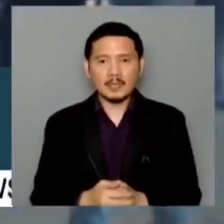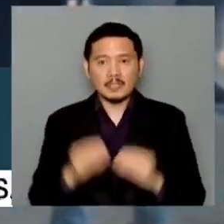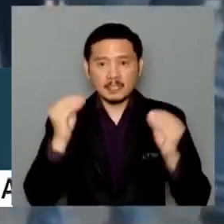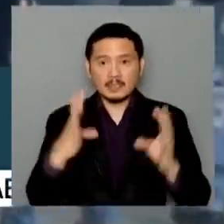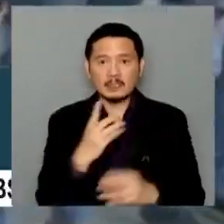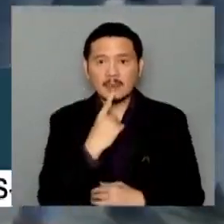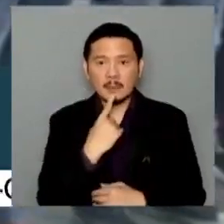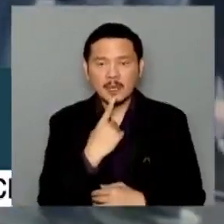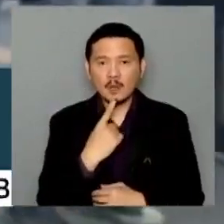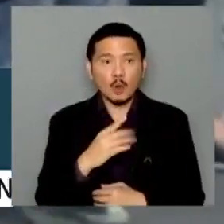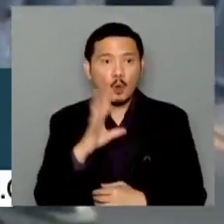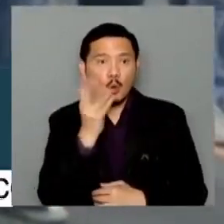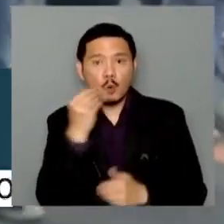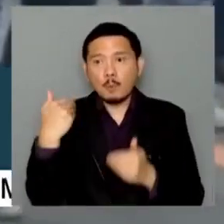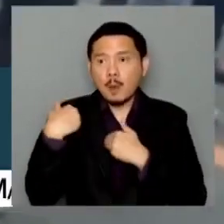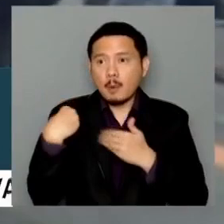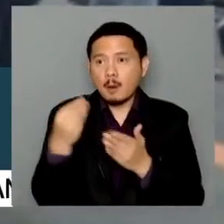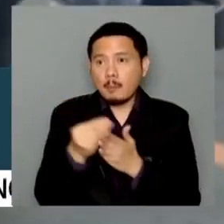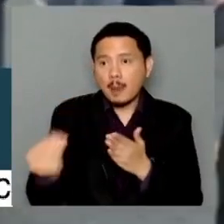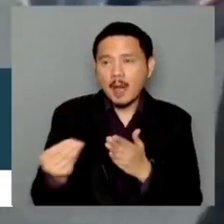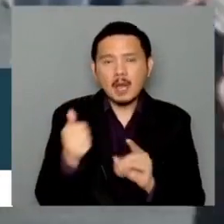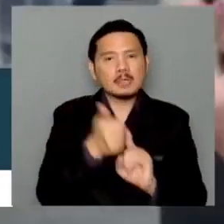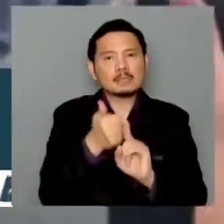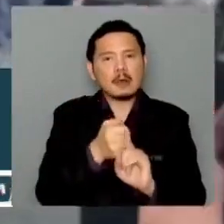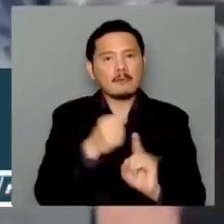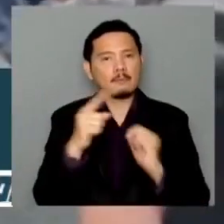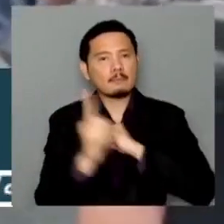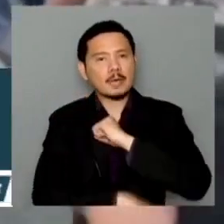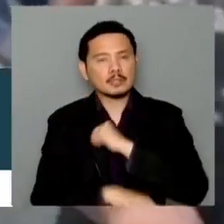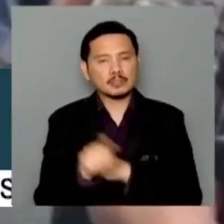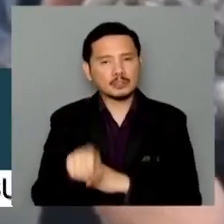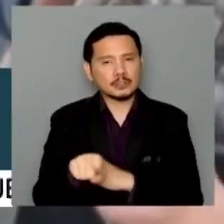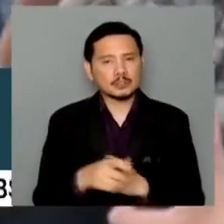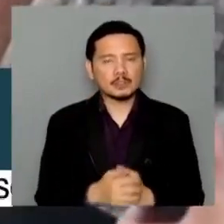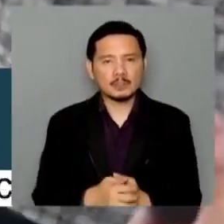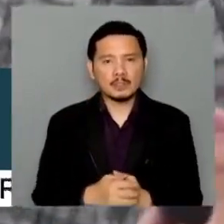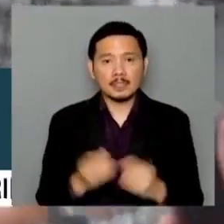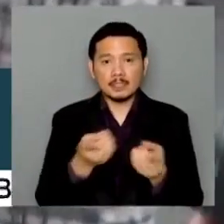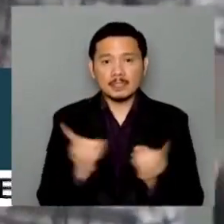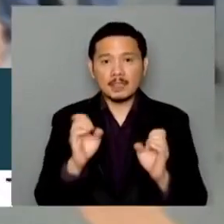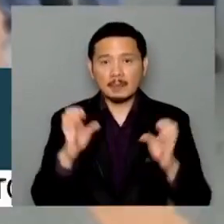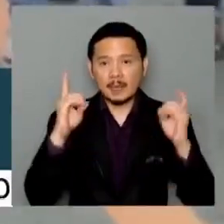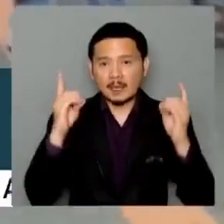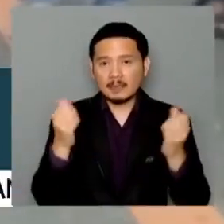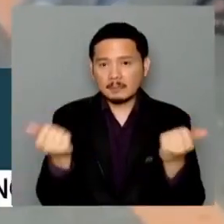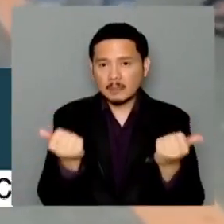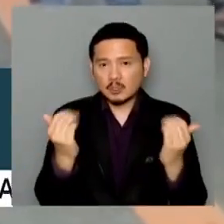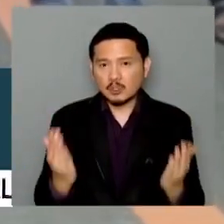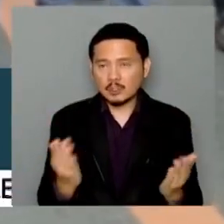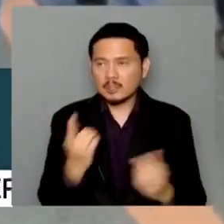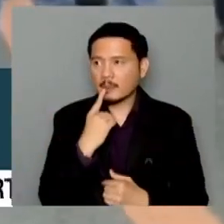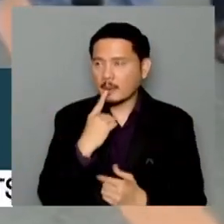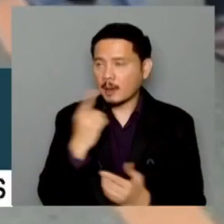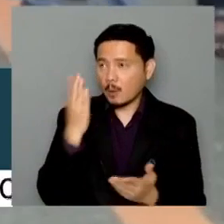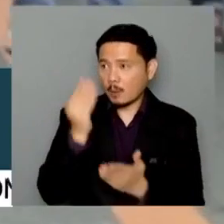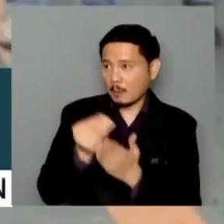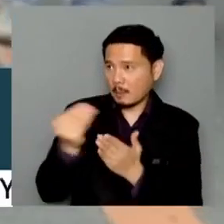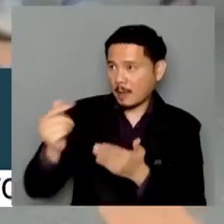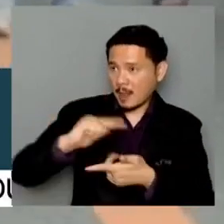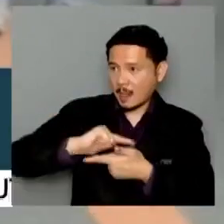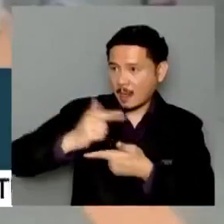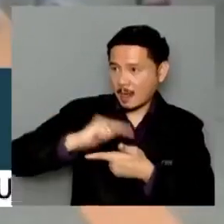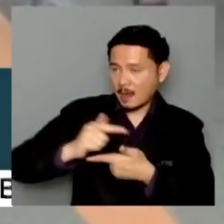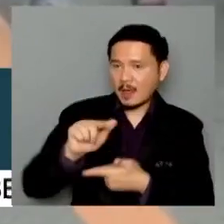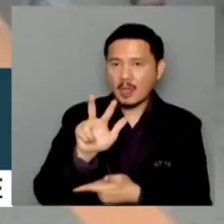the purchase of these gadgets. Initially, the previous Deputy Administration requested to buy laptops for a price of 35,000